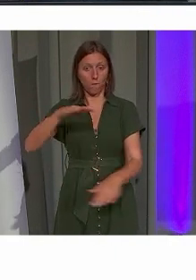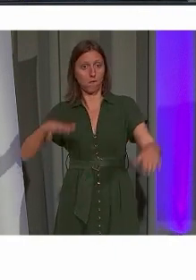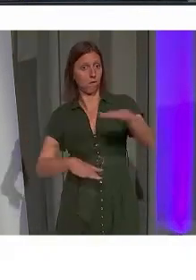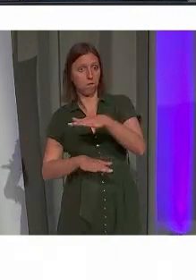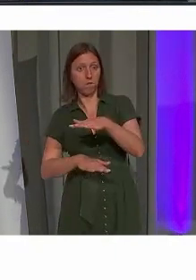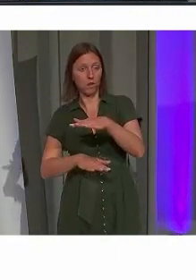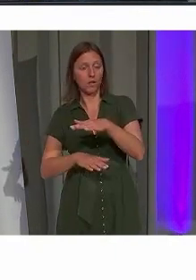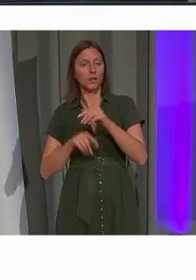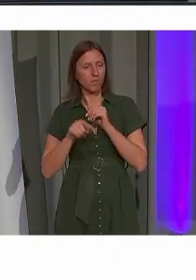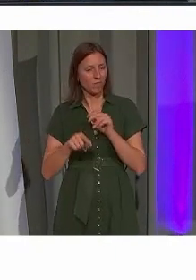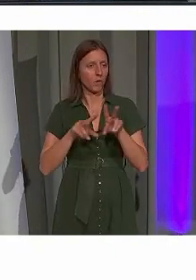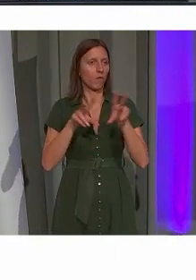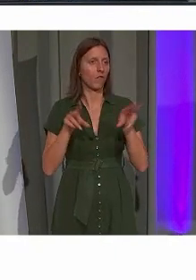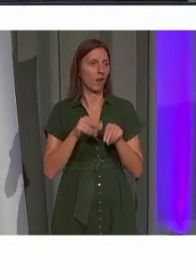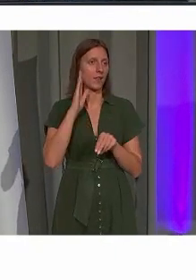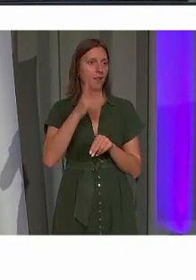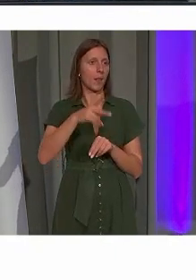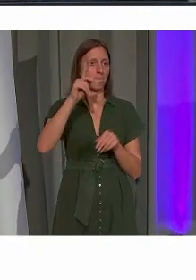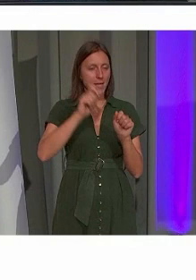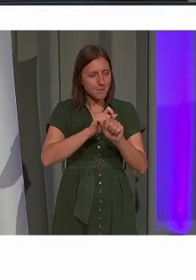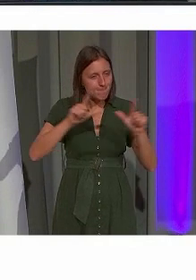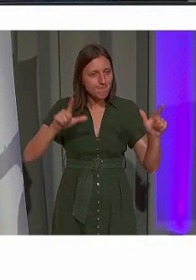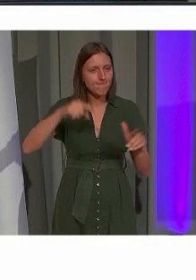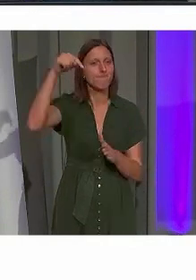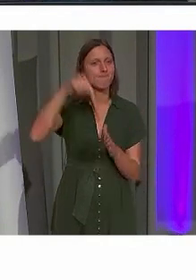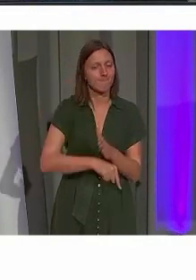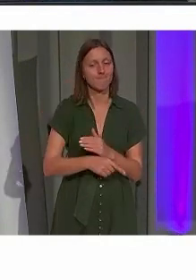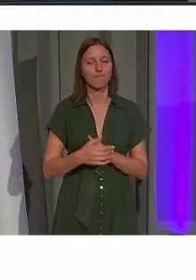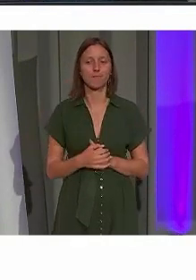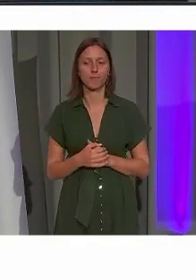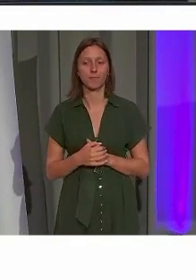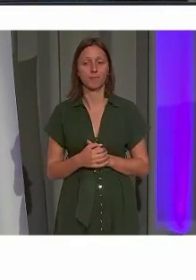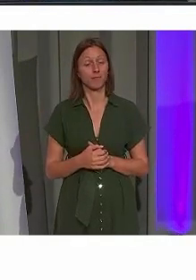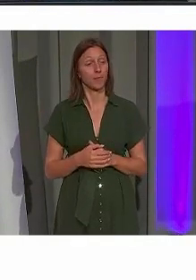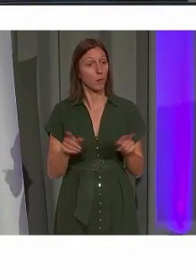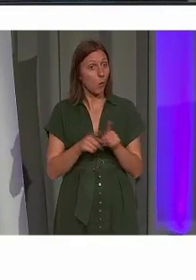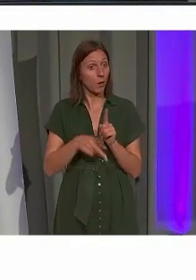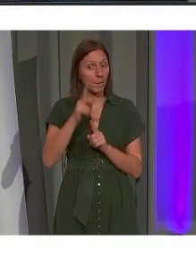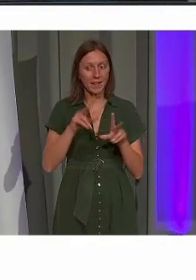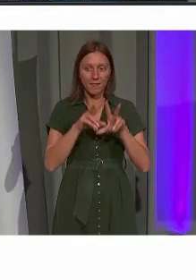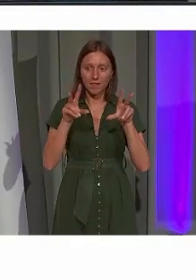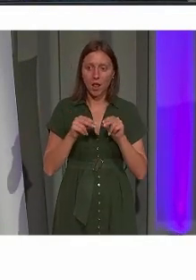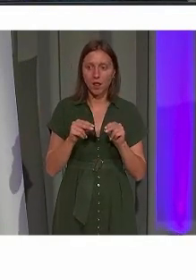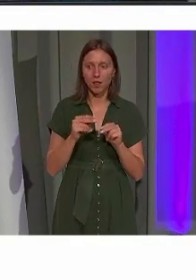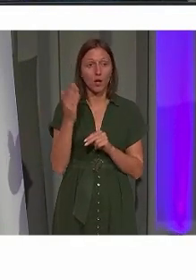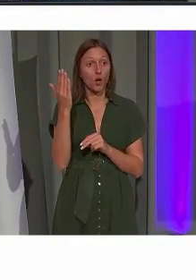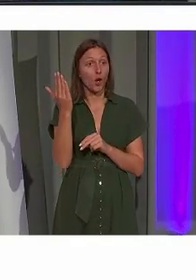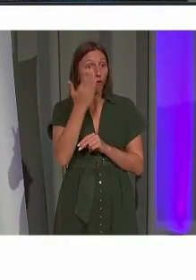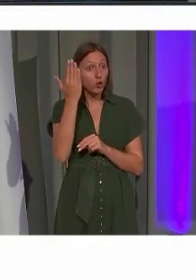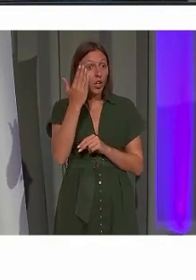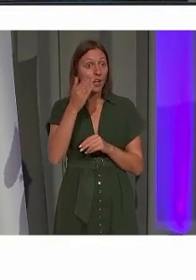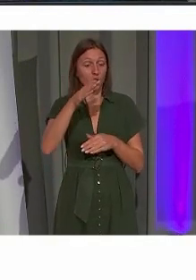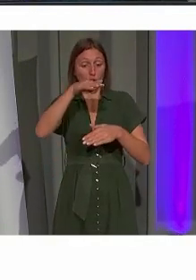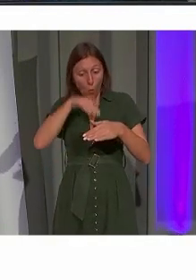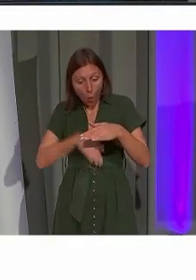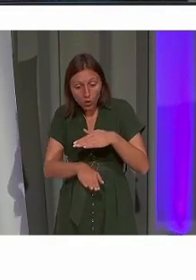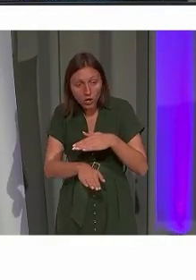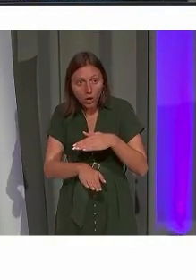We discussed where we would actually put the road for